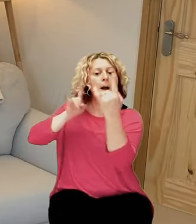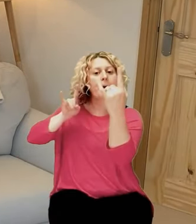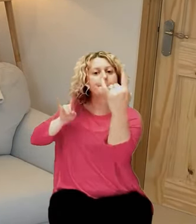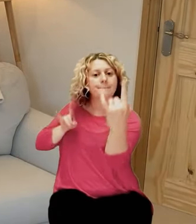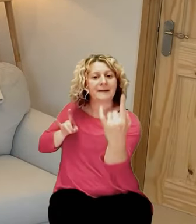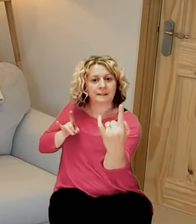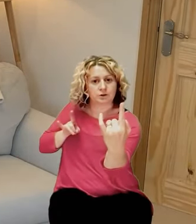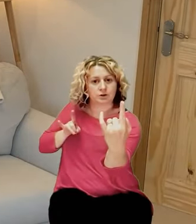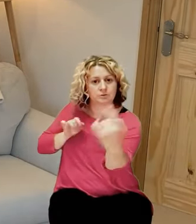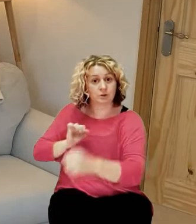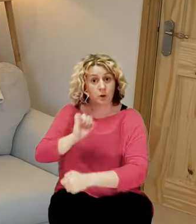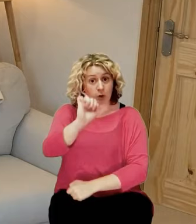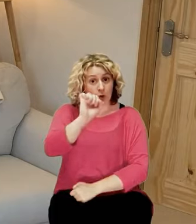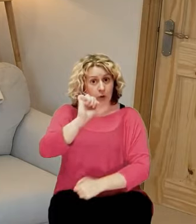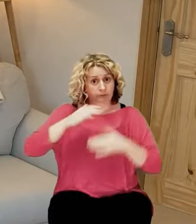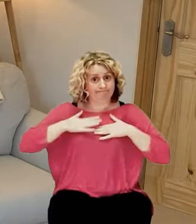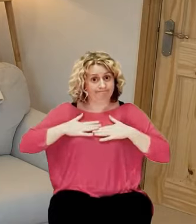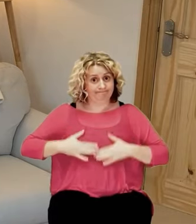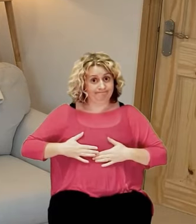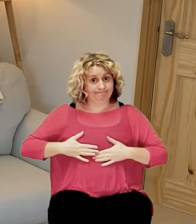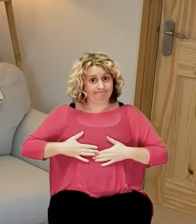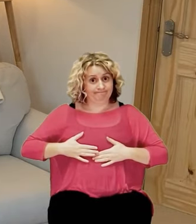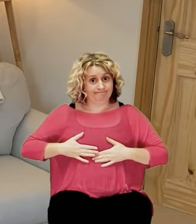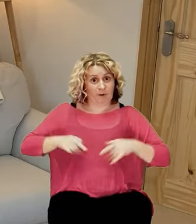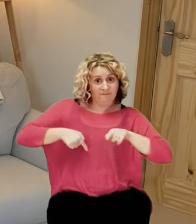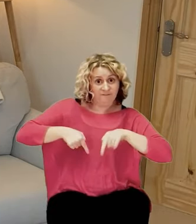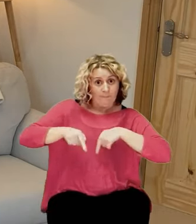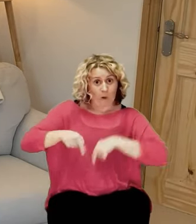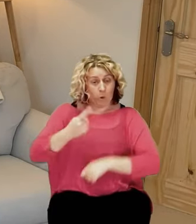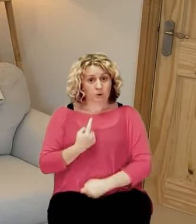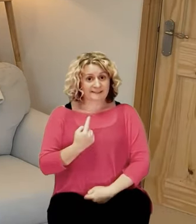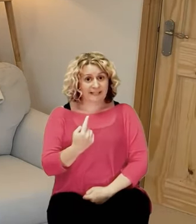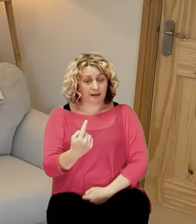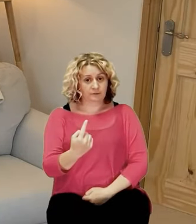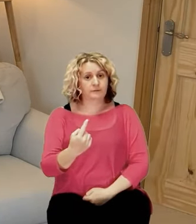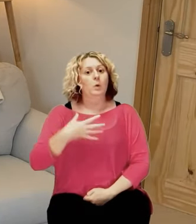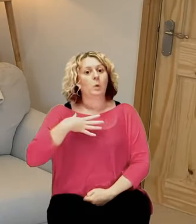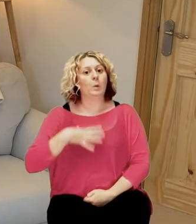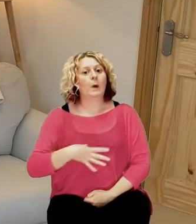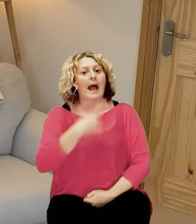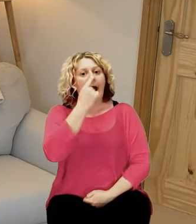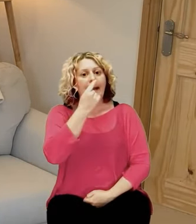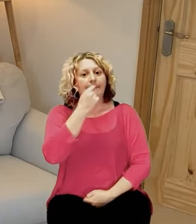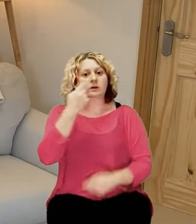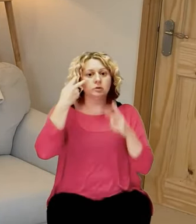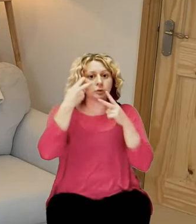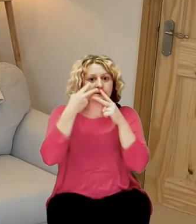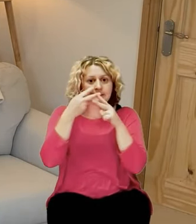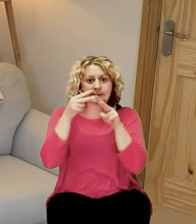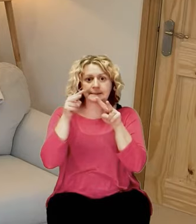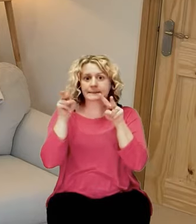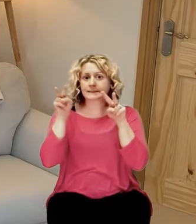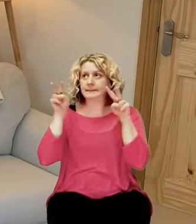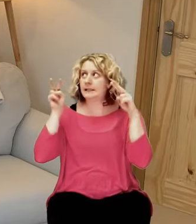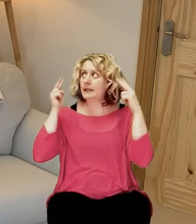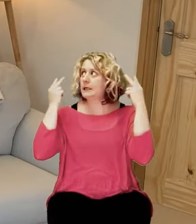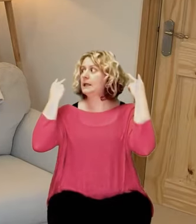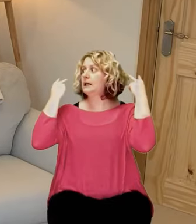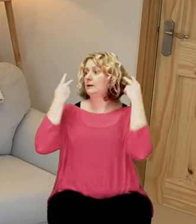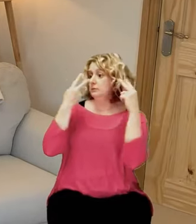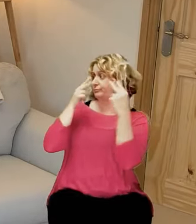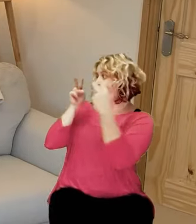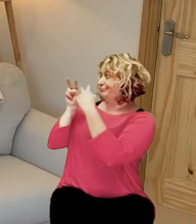defence? What's going on in my own half? What's going on in the attacking half? What can I see? Where's the ball? Where are the people? What's the shape of the